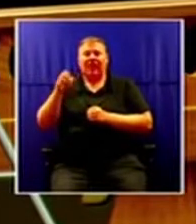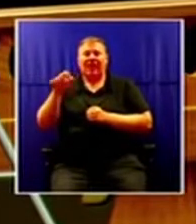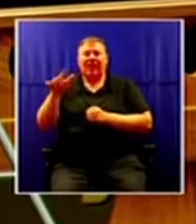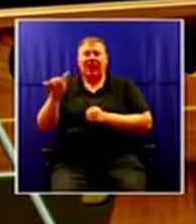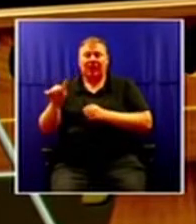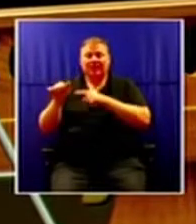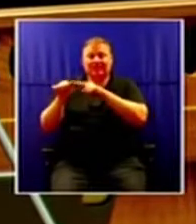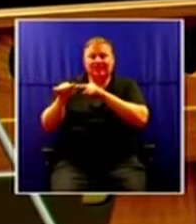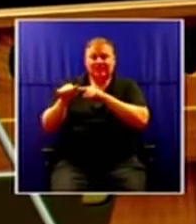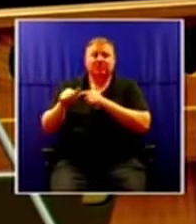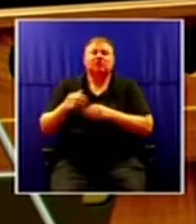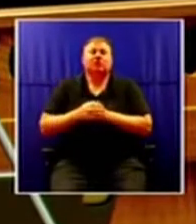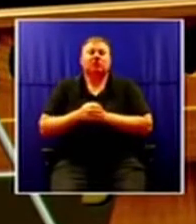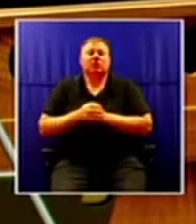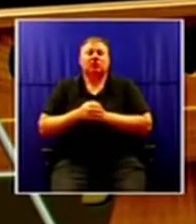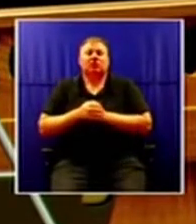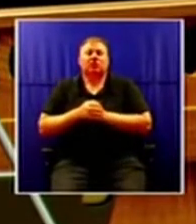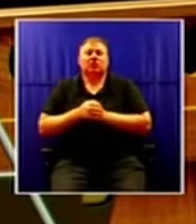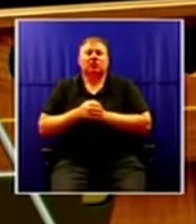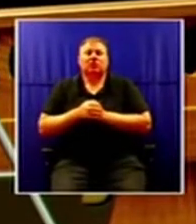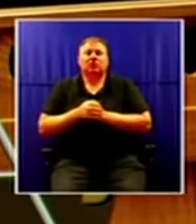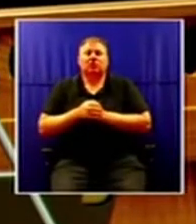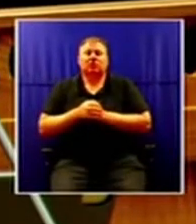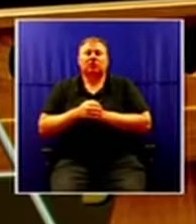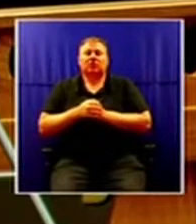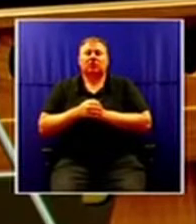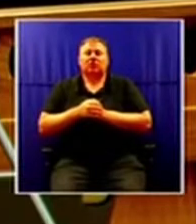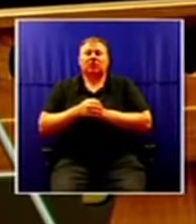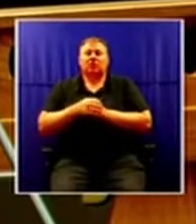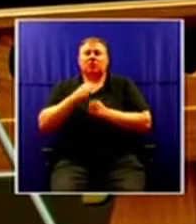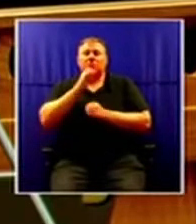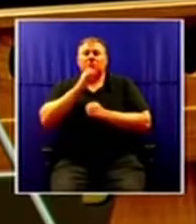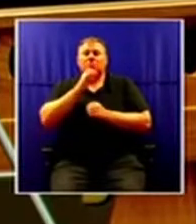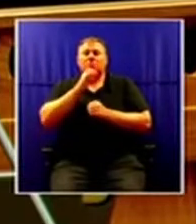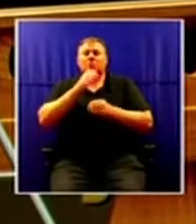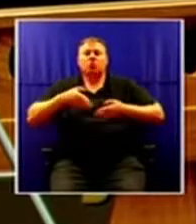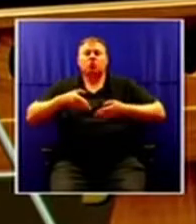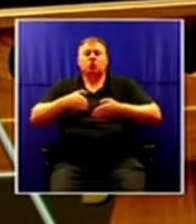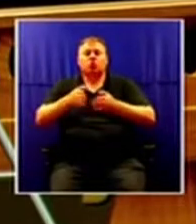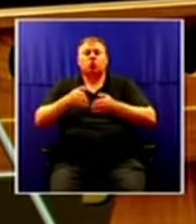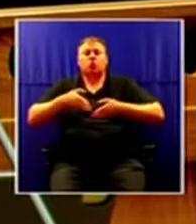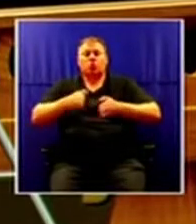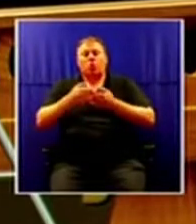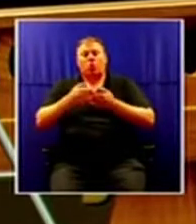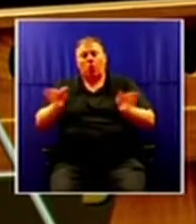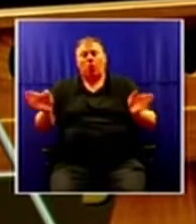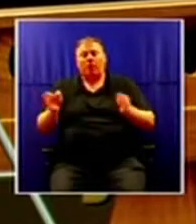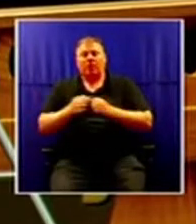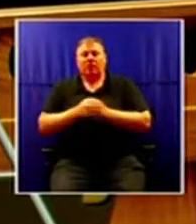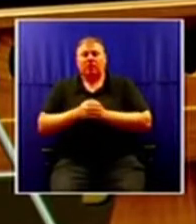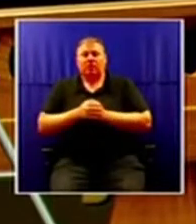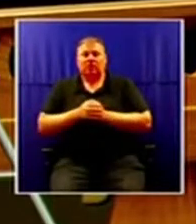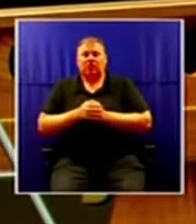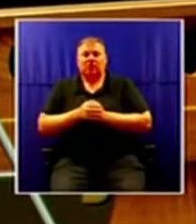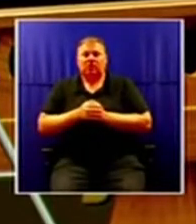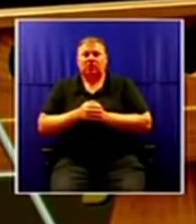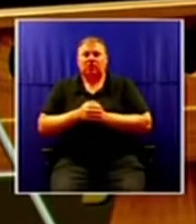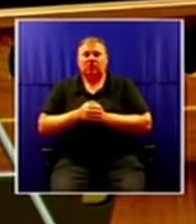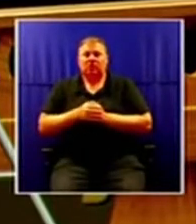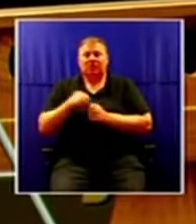supported implementing departments to resolve obstacles to the implementation of crucial